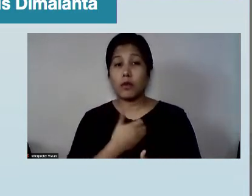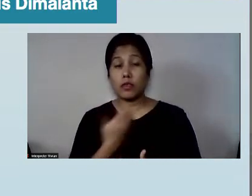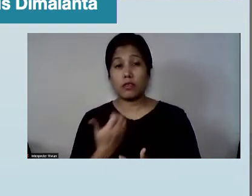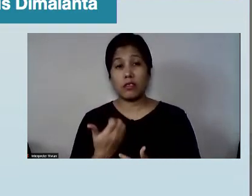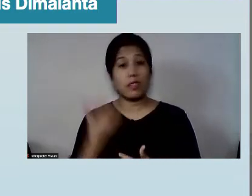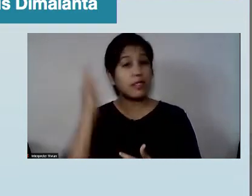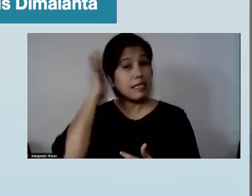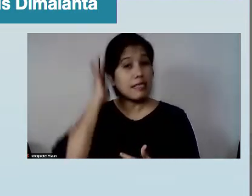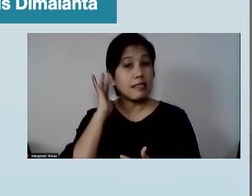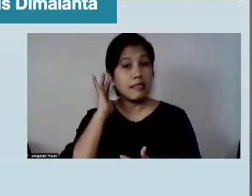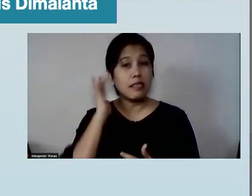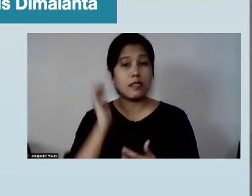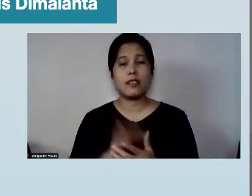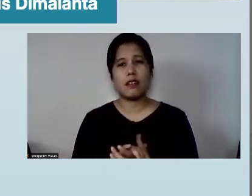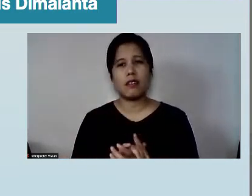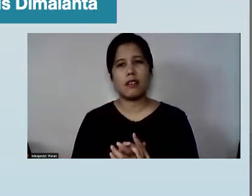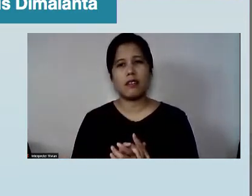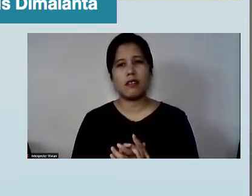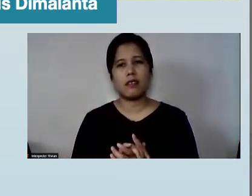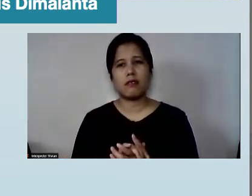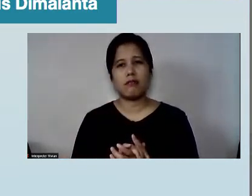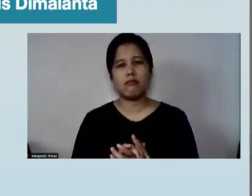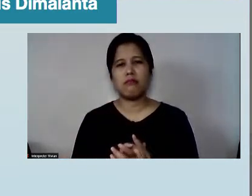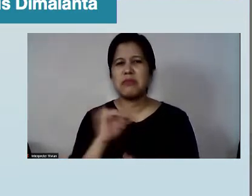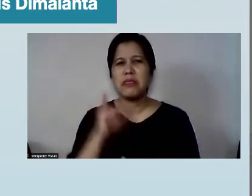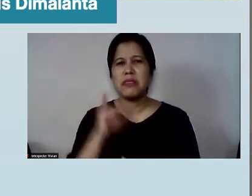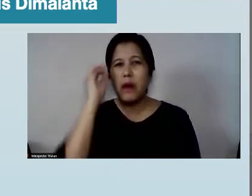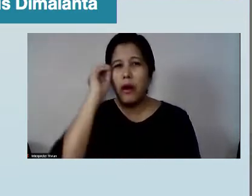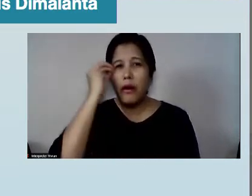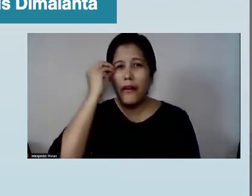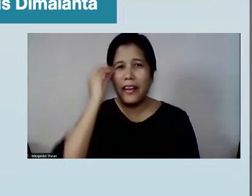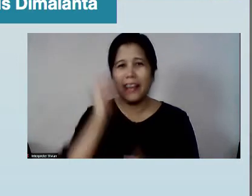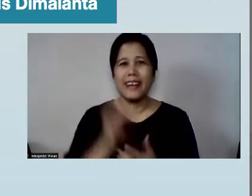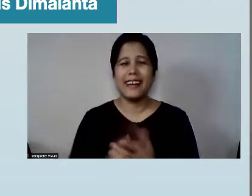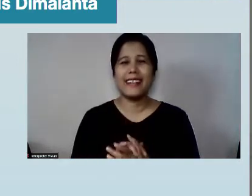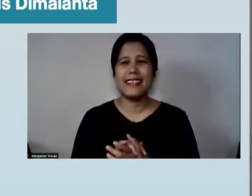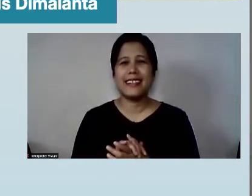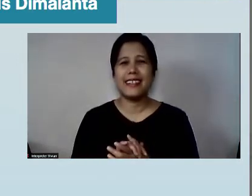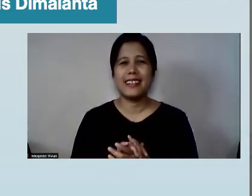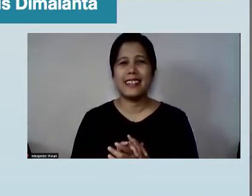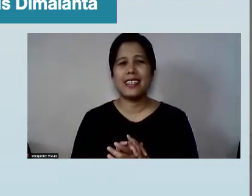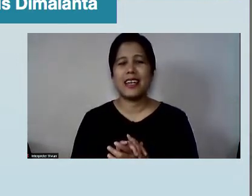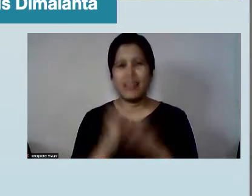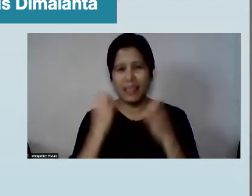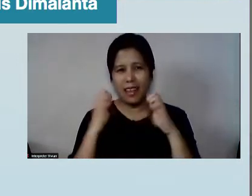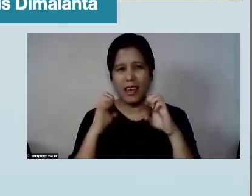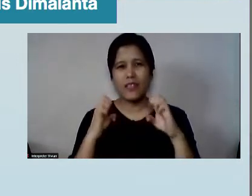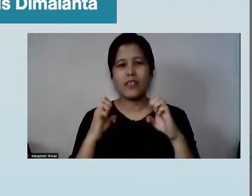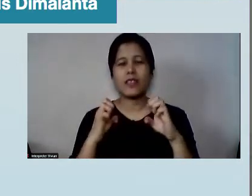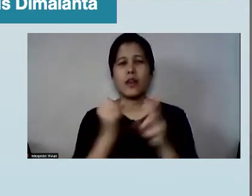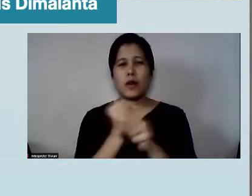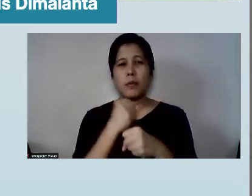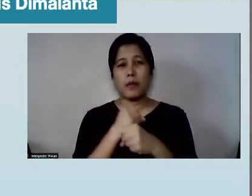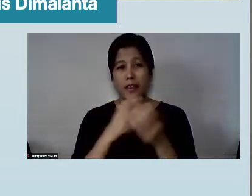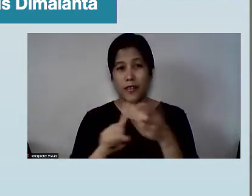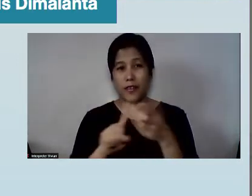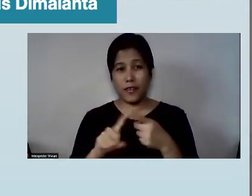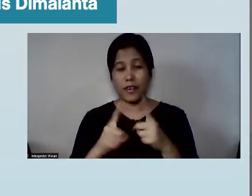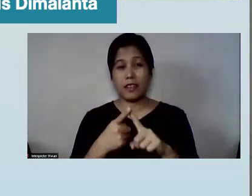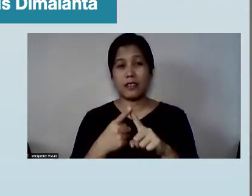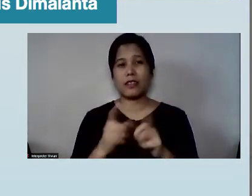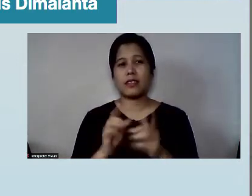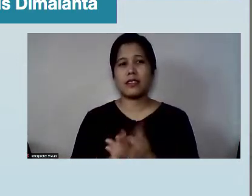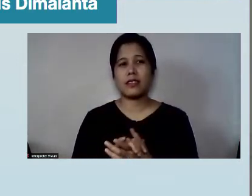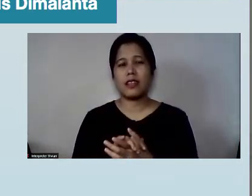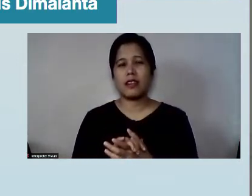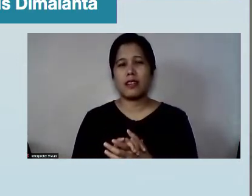diba? Masyadong balat sibuyas. May engage in negative behaviors and an effort to make friends. May start using alcohol or other